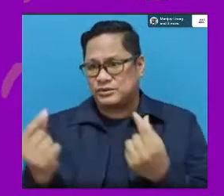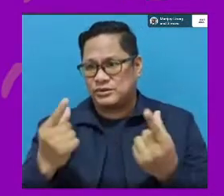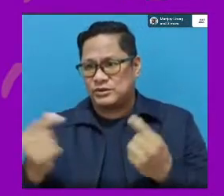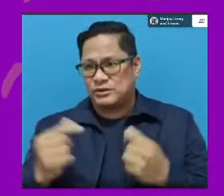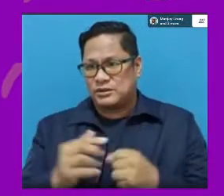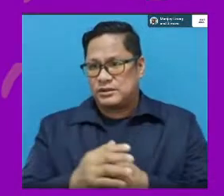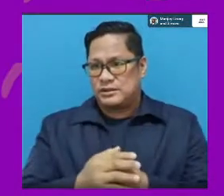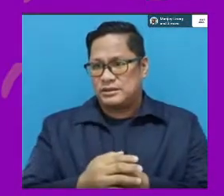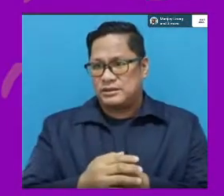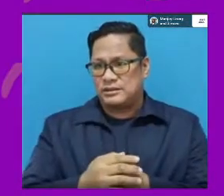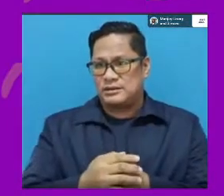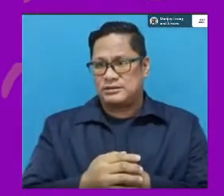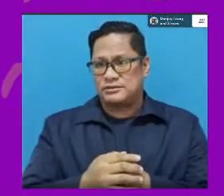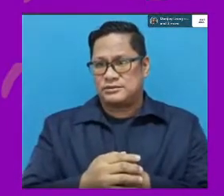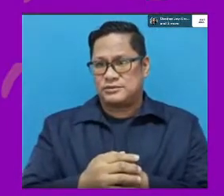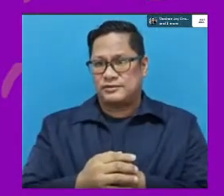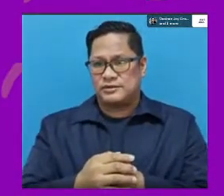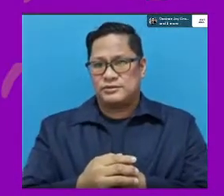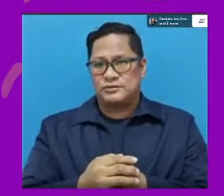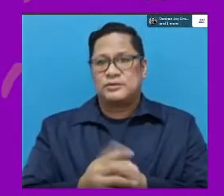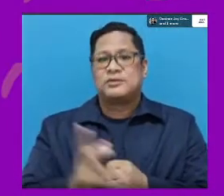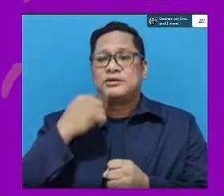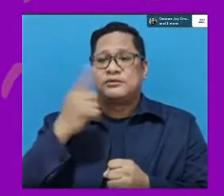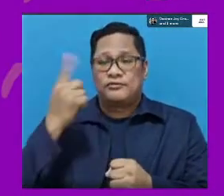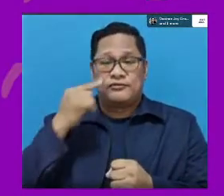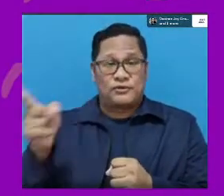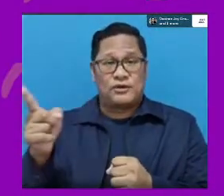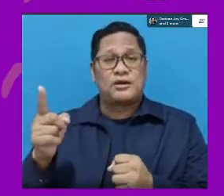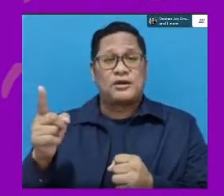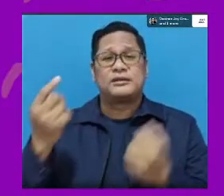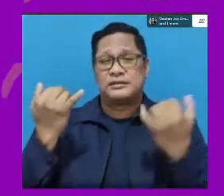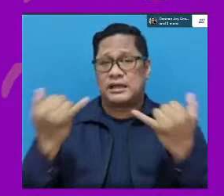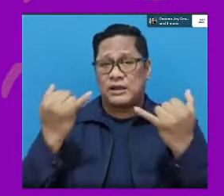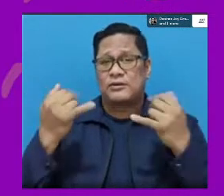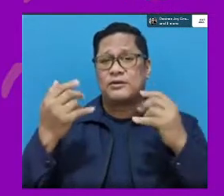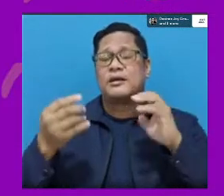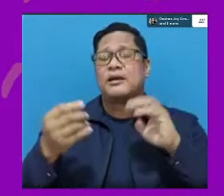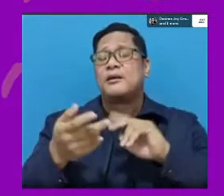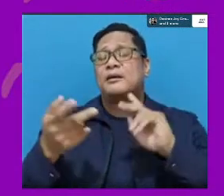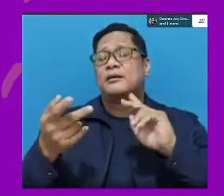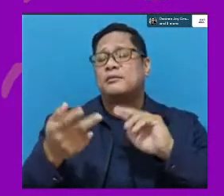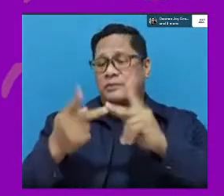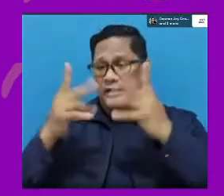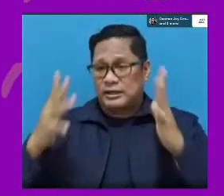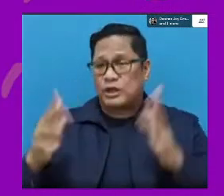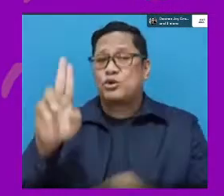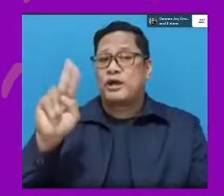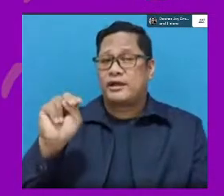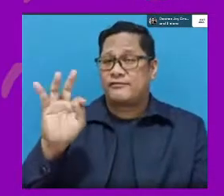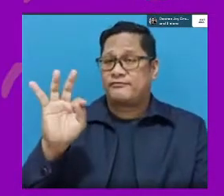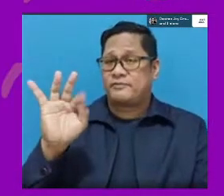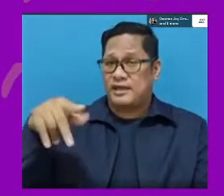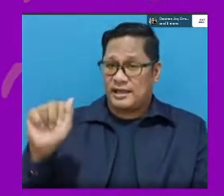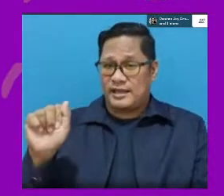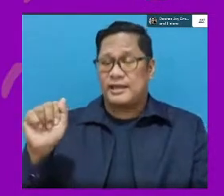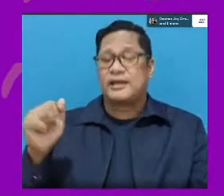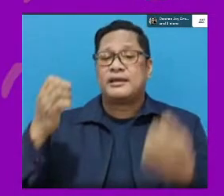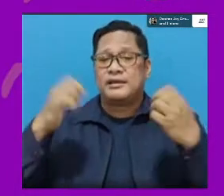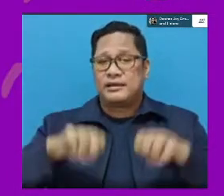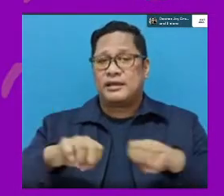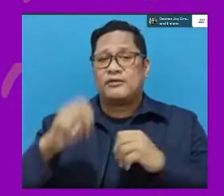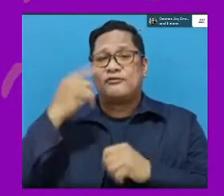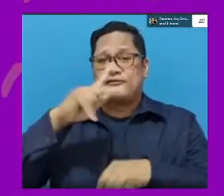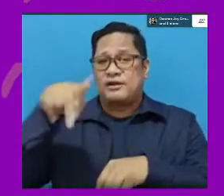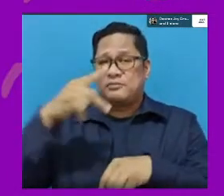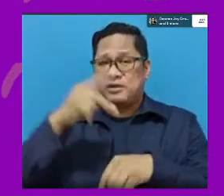get started, I'd like to highlight our partners for this event: UNFPA Philippines, the Philippine Commission on Human